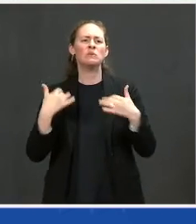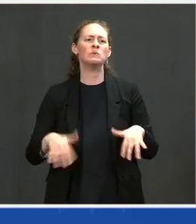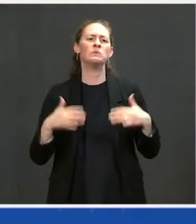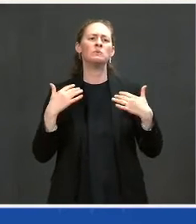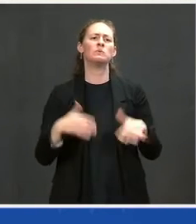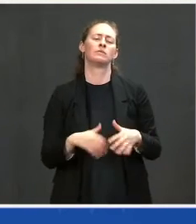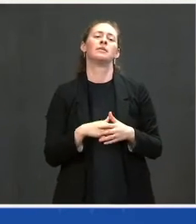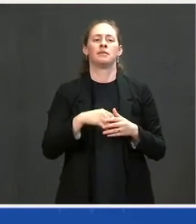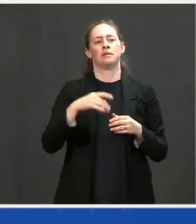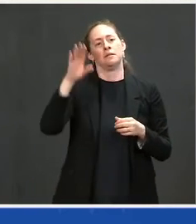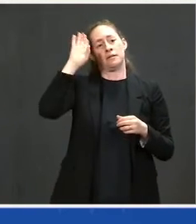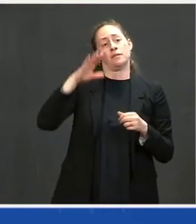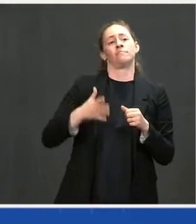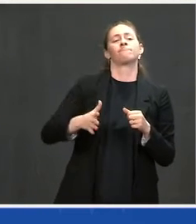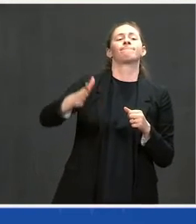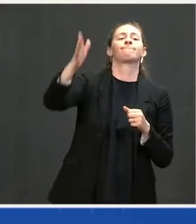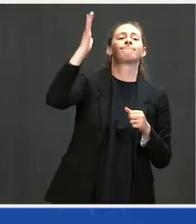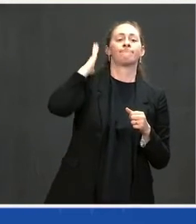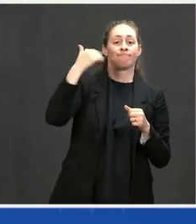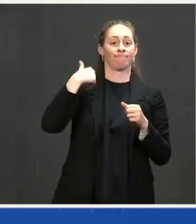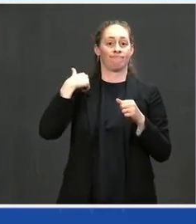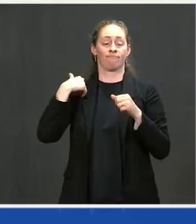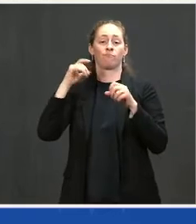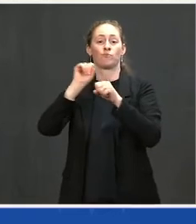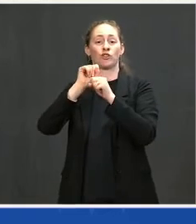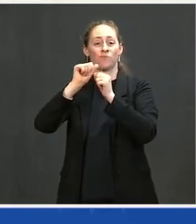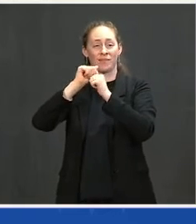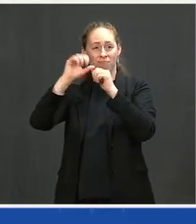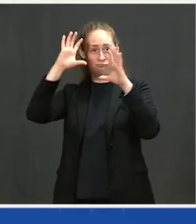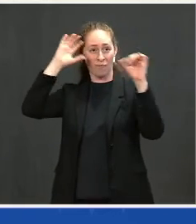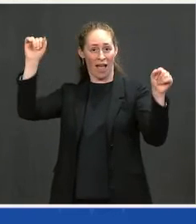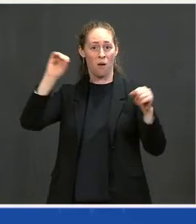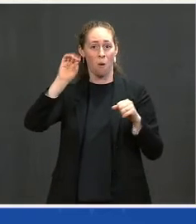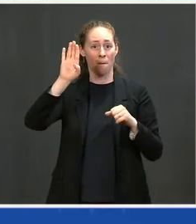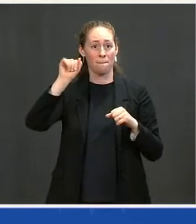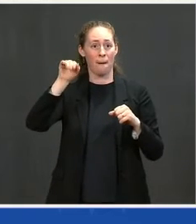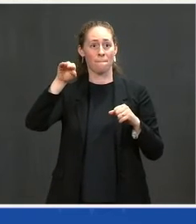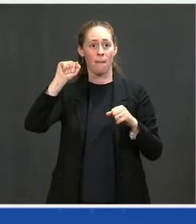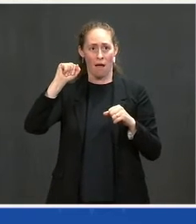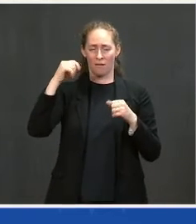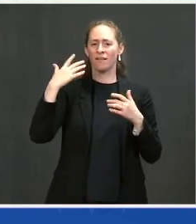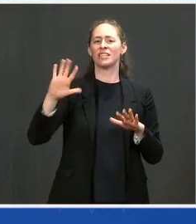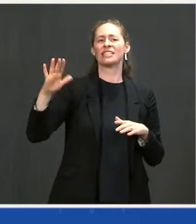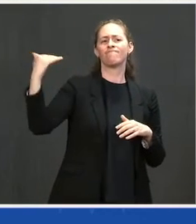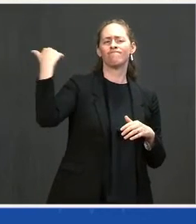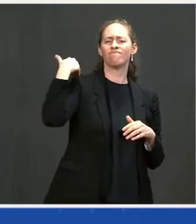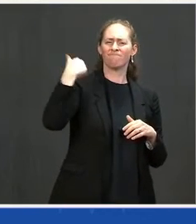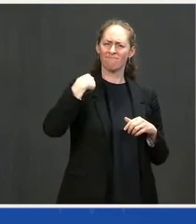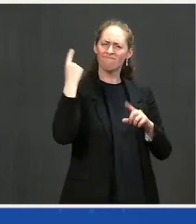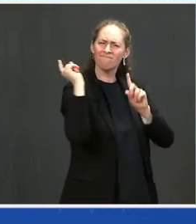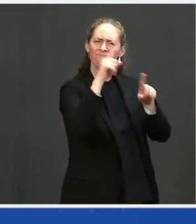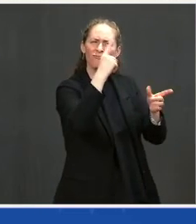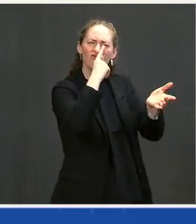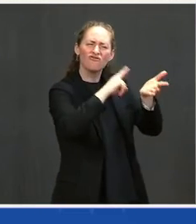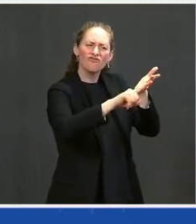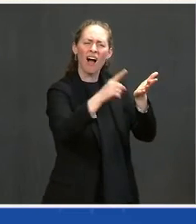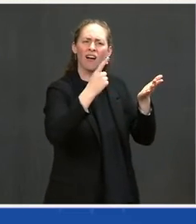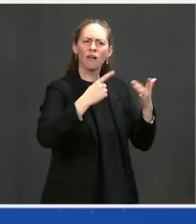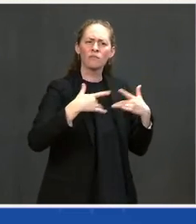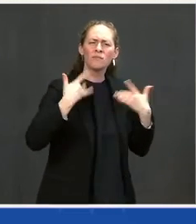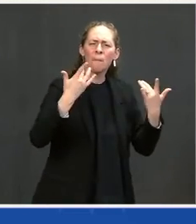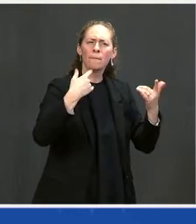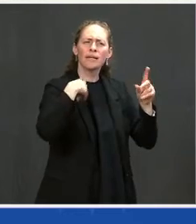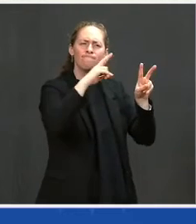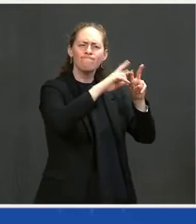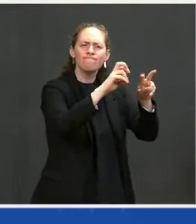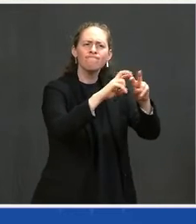Turkey at the time. He said, you got to come home and take care of this. So we put together a plan, and it had an impact. And so the question here